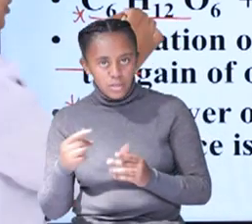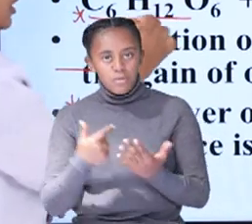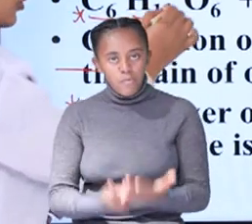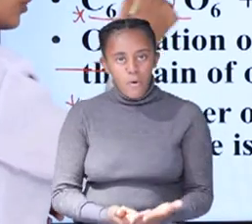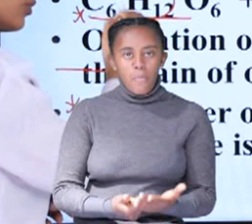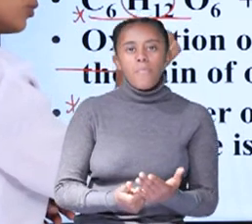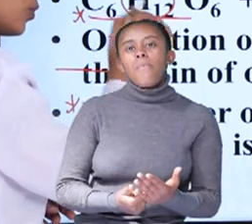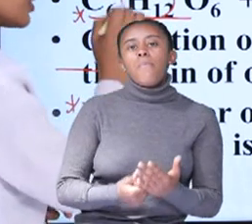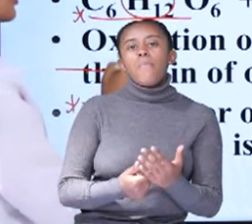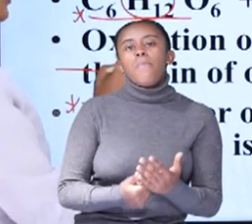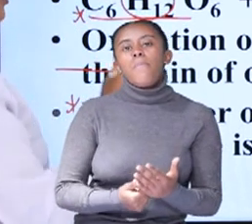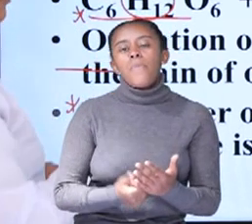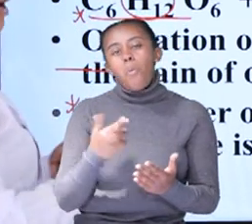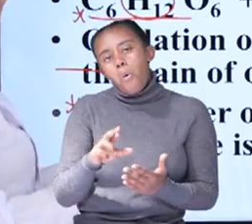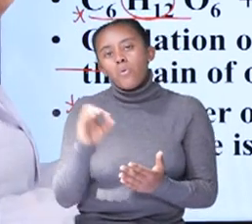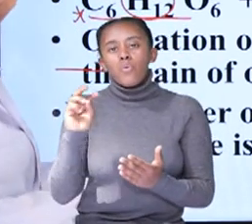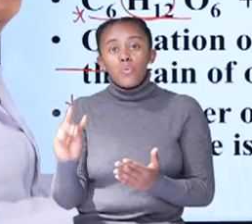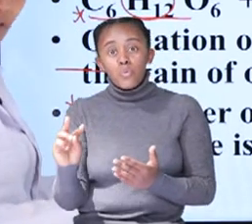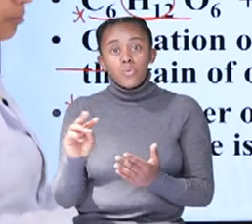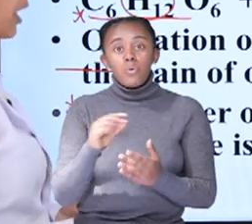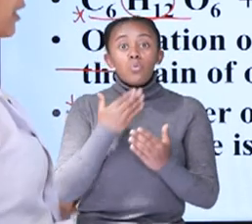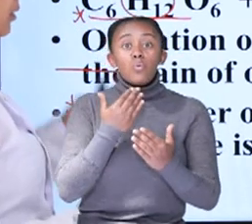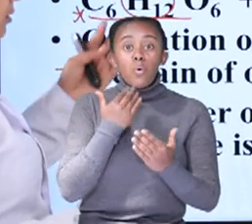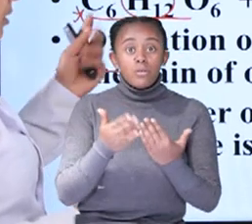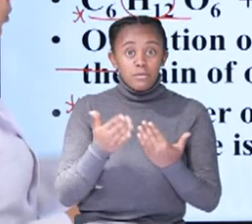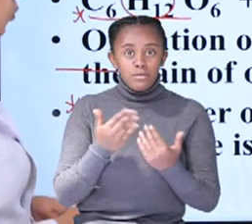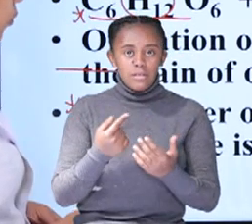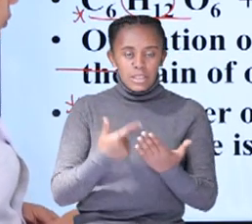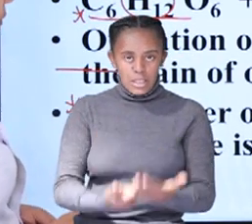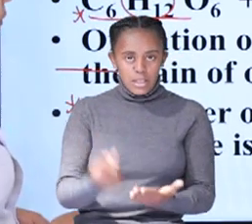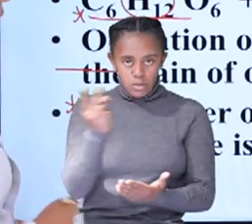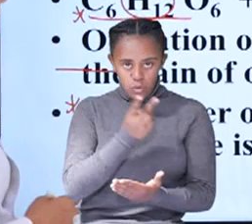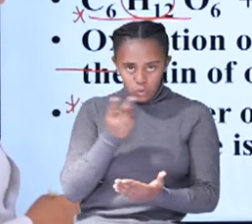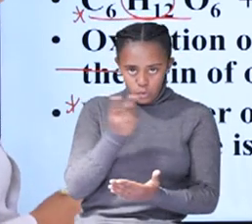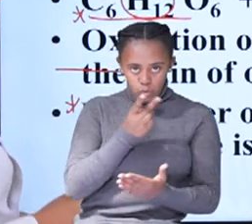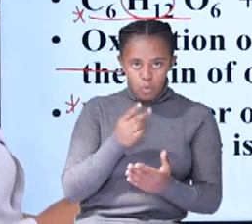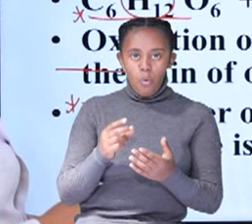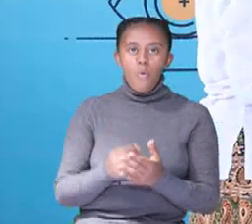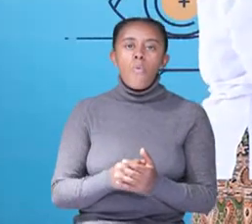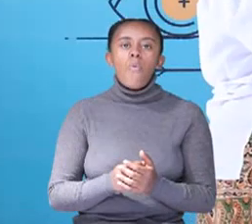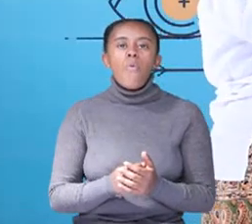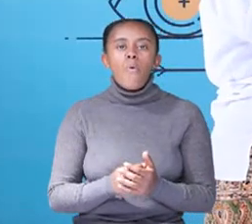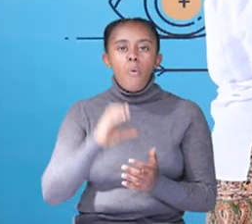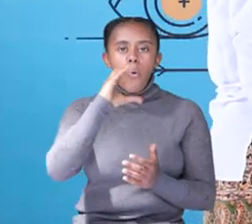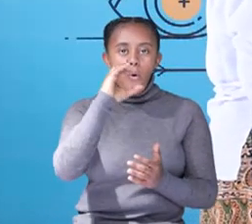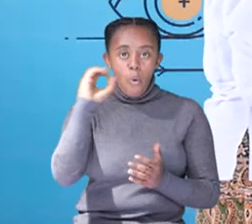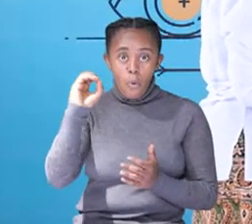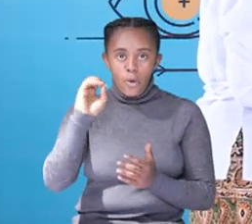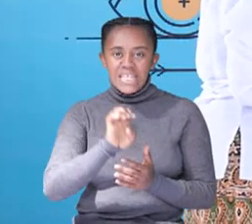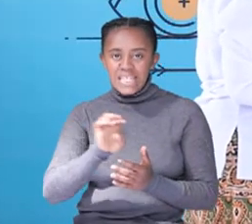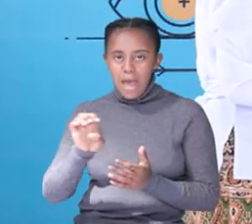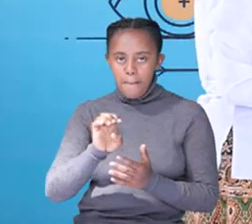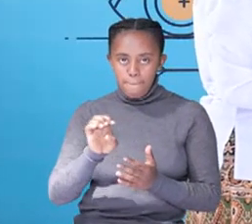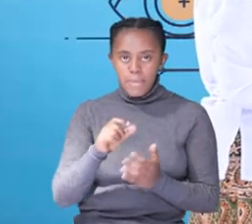respiratory substrate or glucose can be taken by these two coenzymes, and this hydrogen